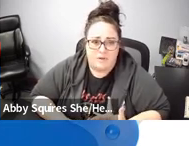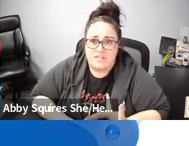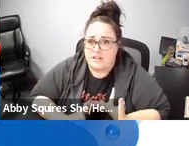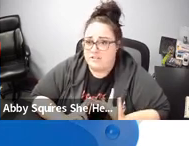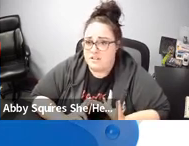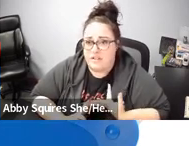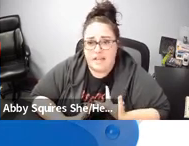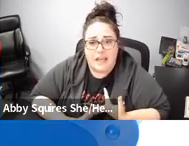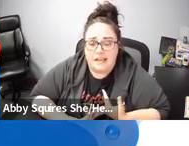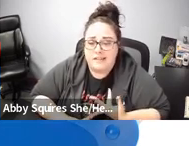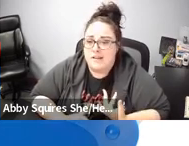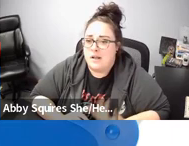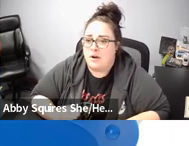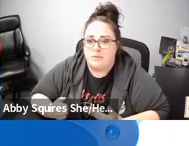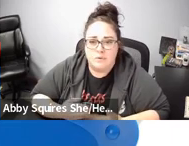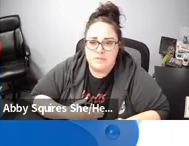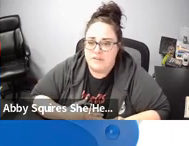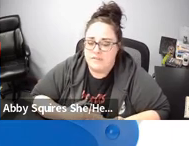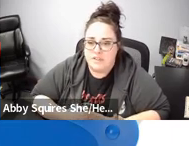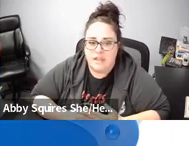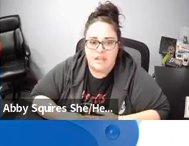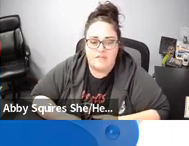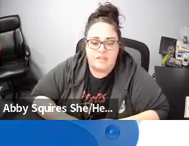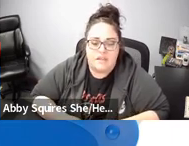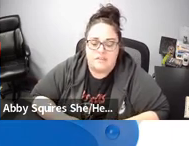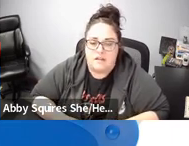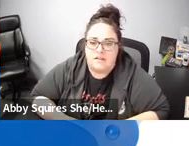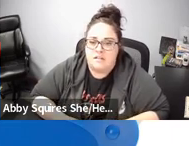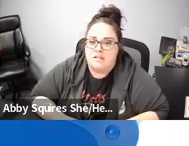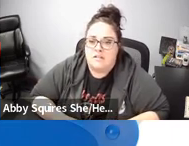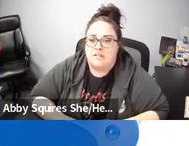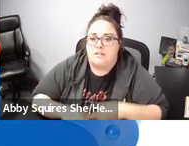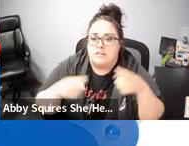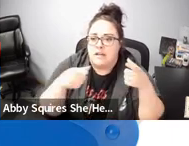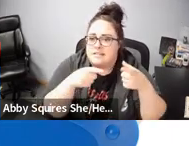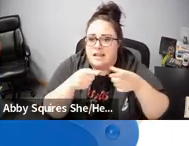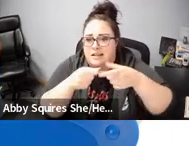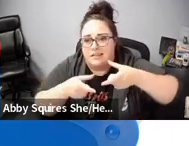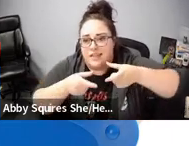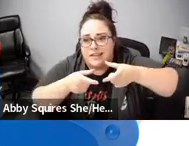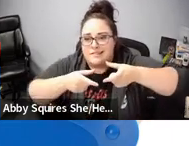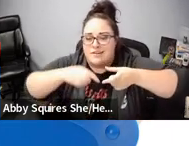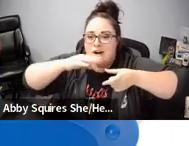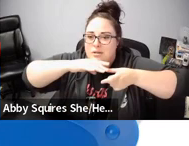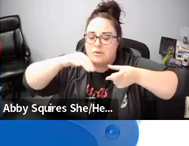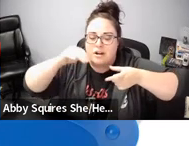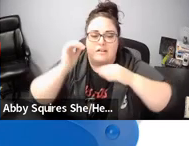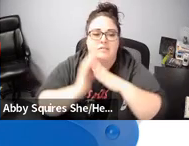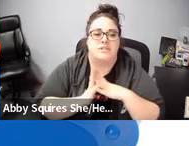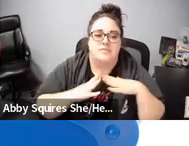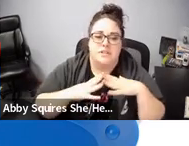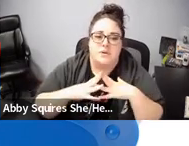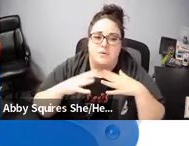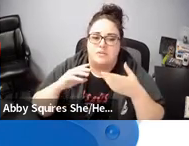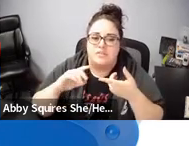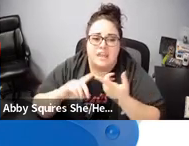like for Settlers of Catan, all the rules, everything, even like the little hexagon things are all in Braille,